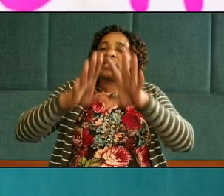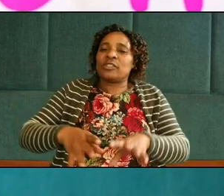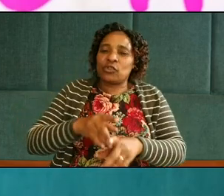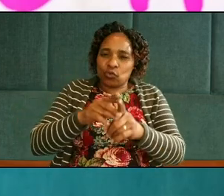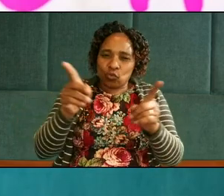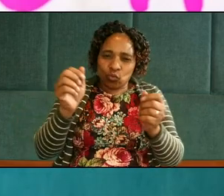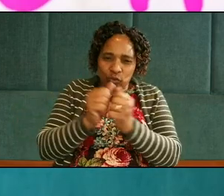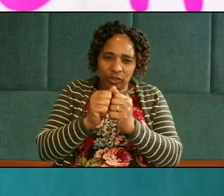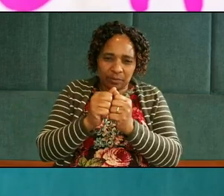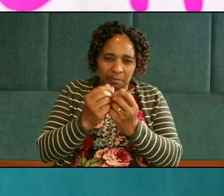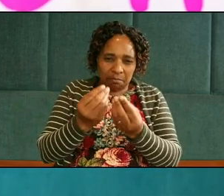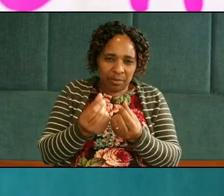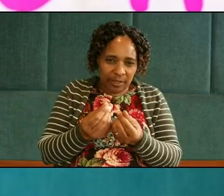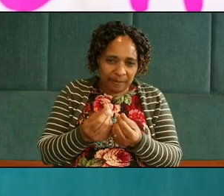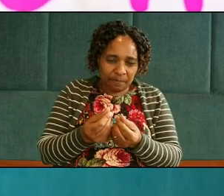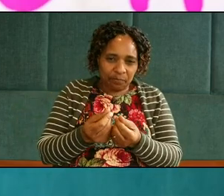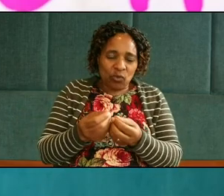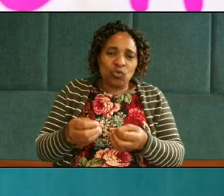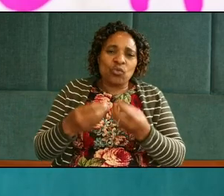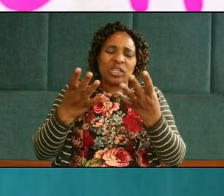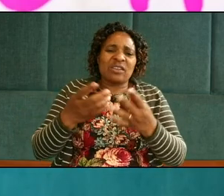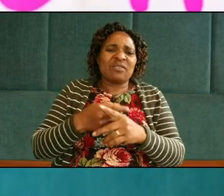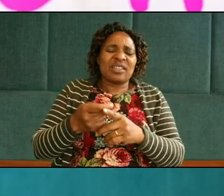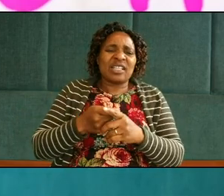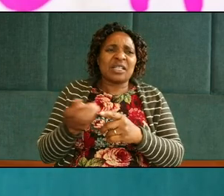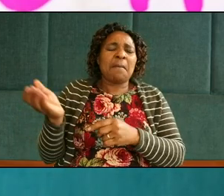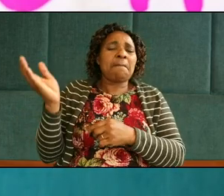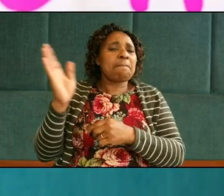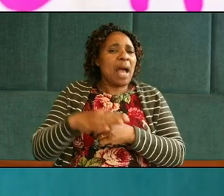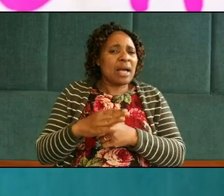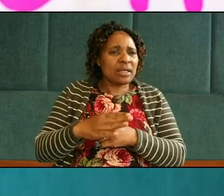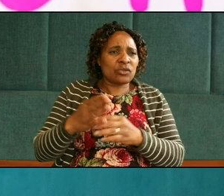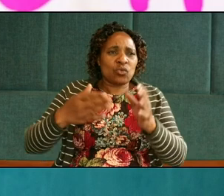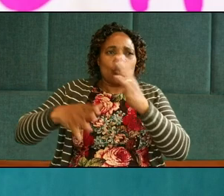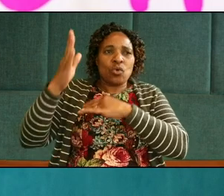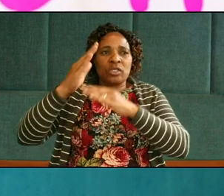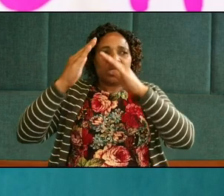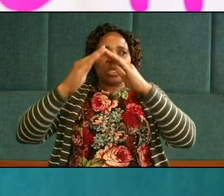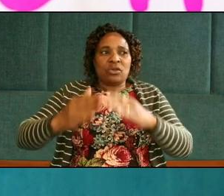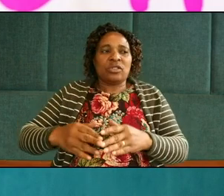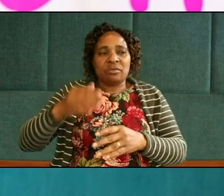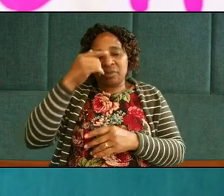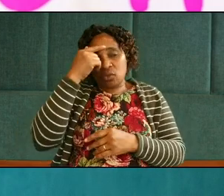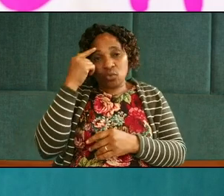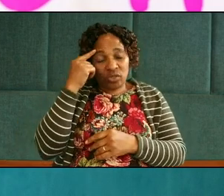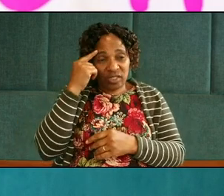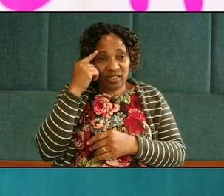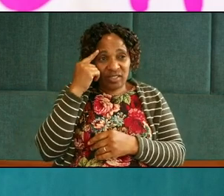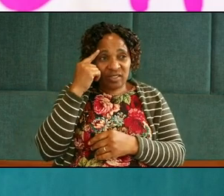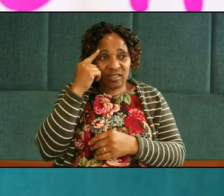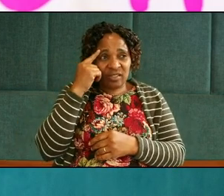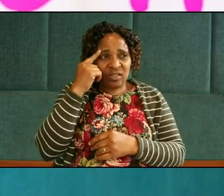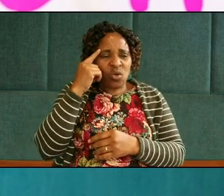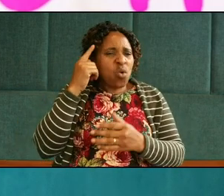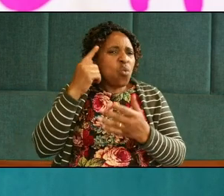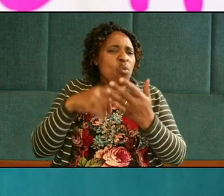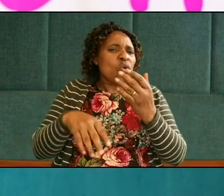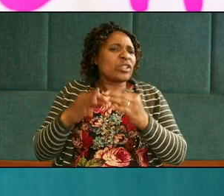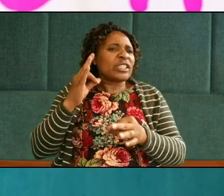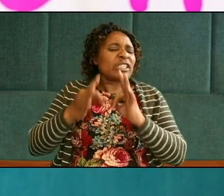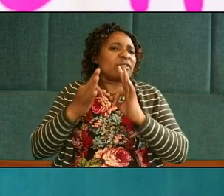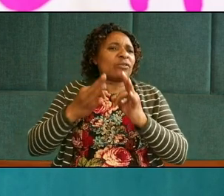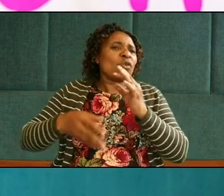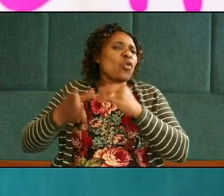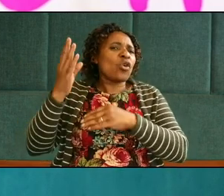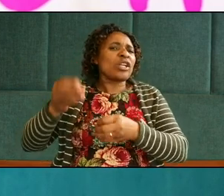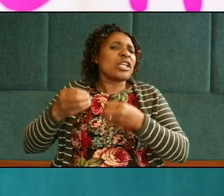money. So you give tithe back to God's house because, what if God didn't give